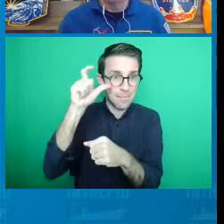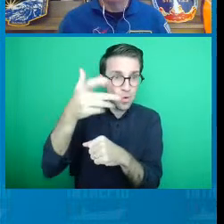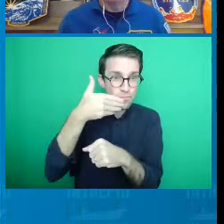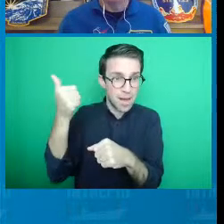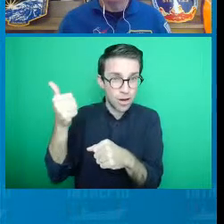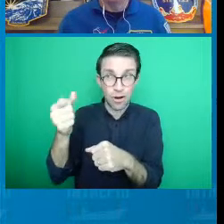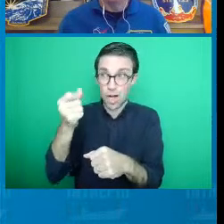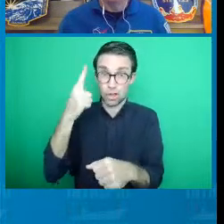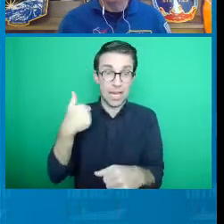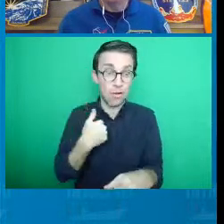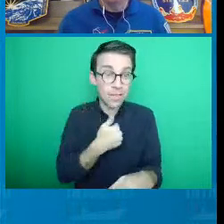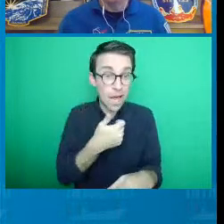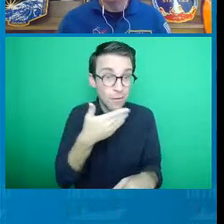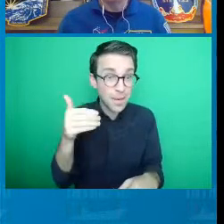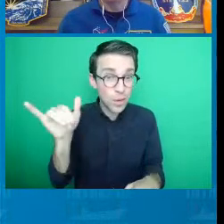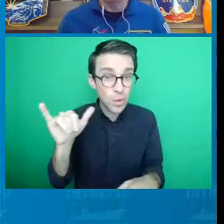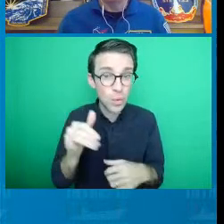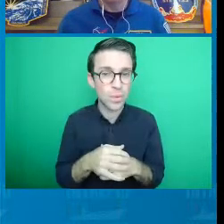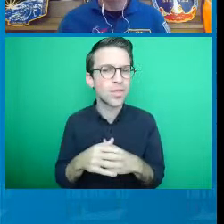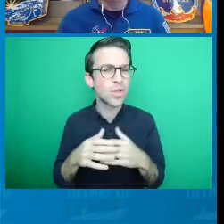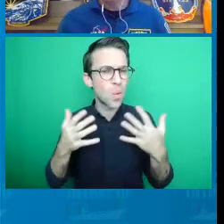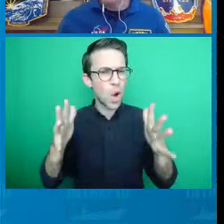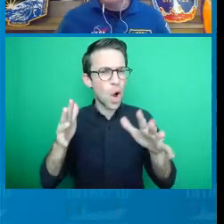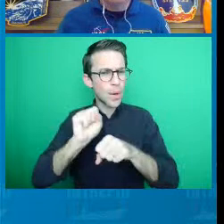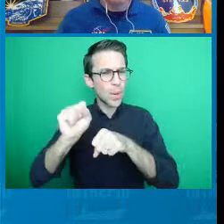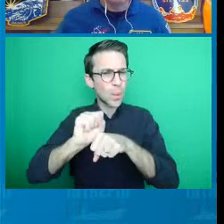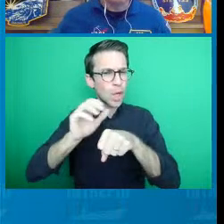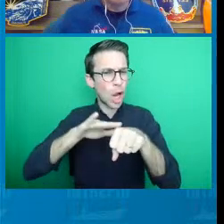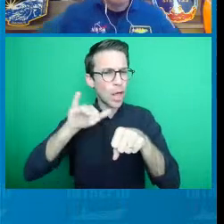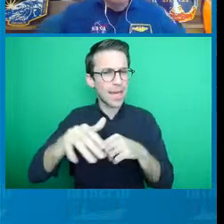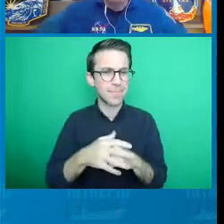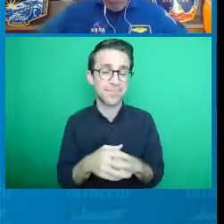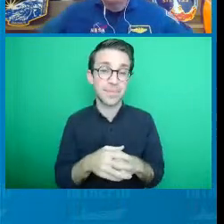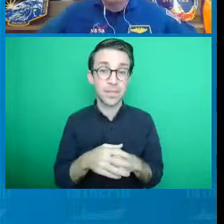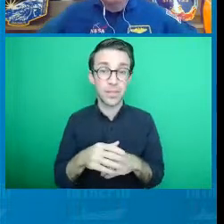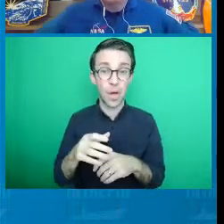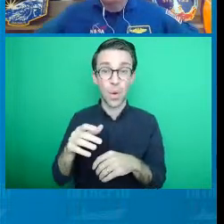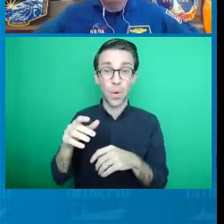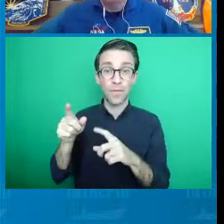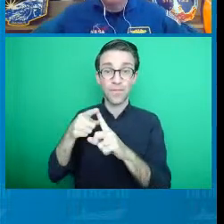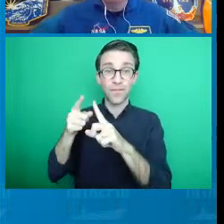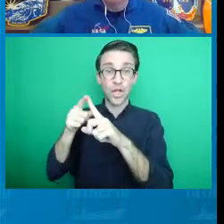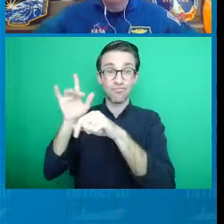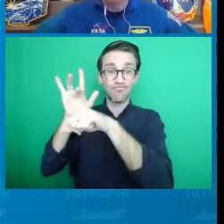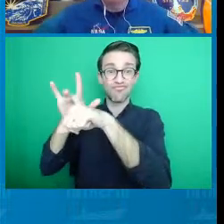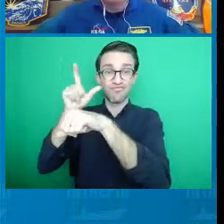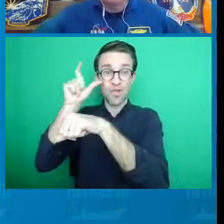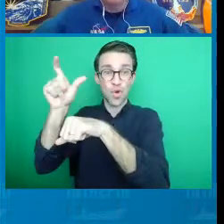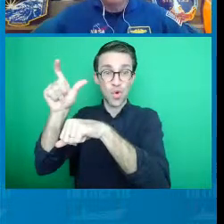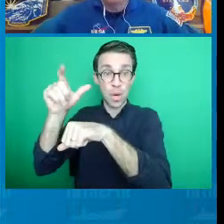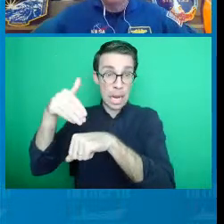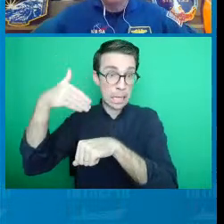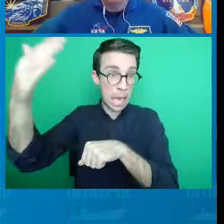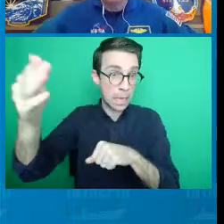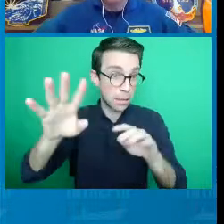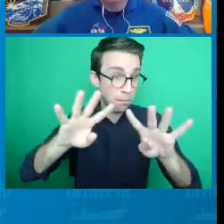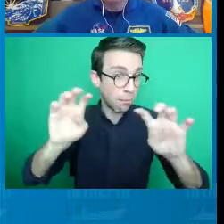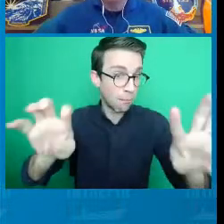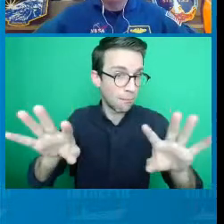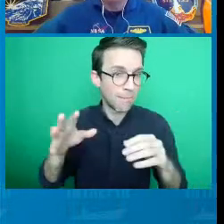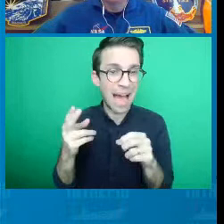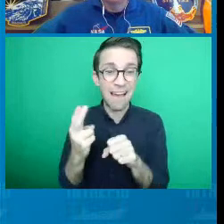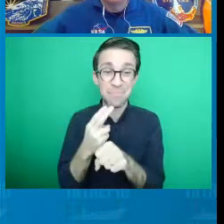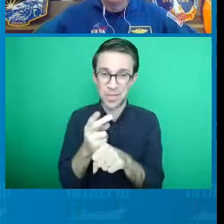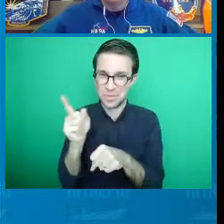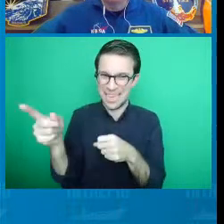go forward. So we're already working that. And who knows where we'll end up. I've been using this slide probably for 17,